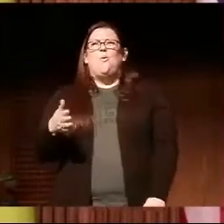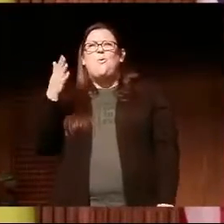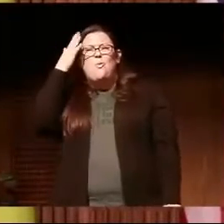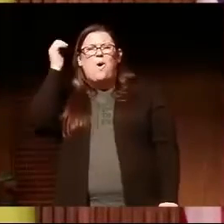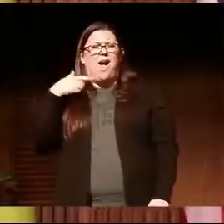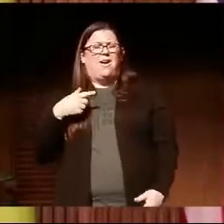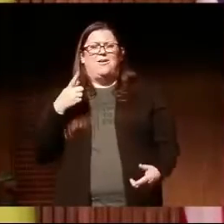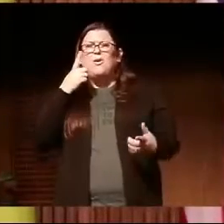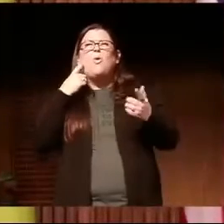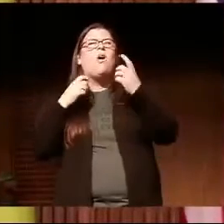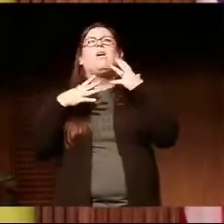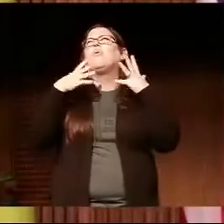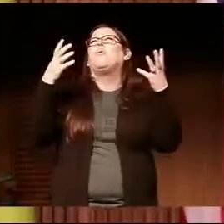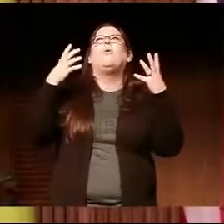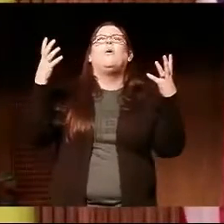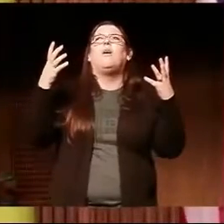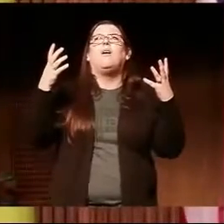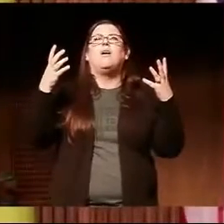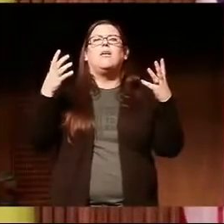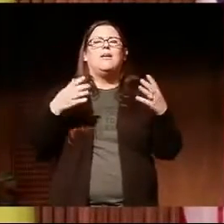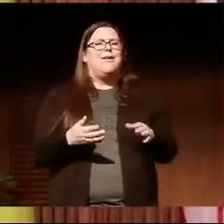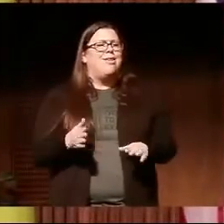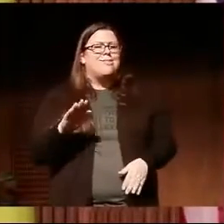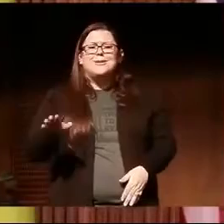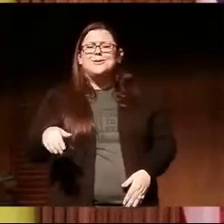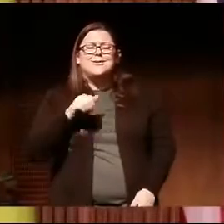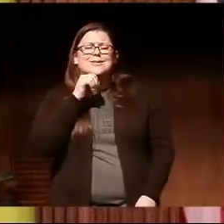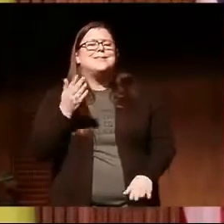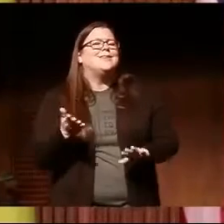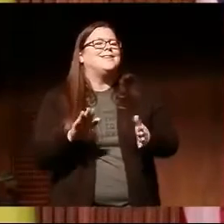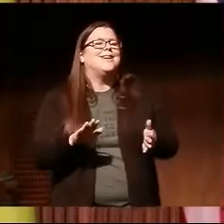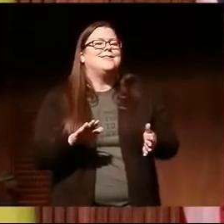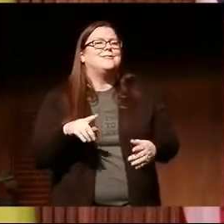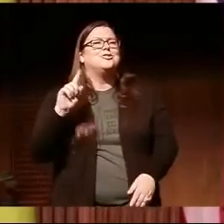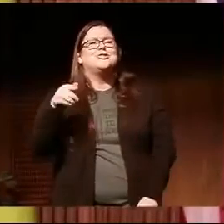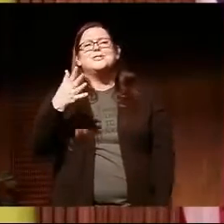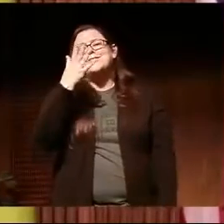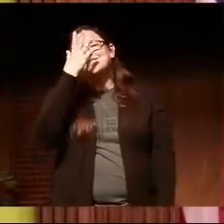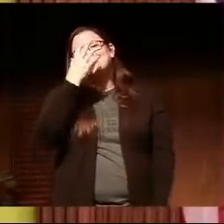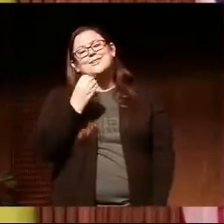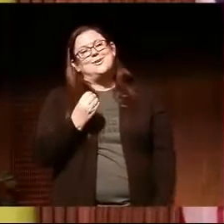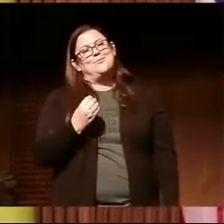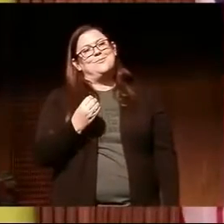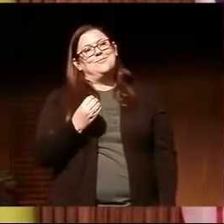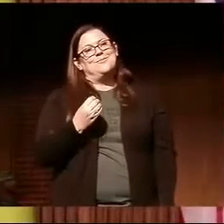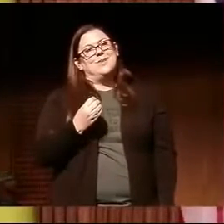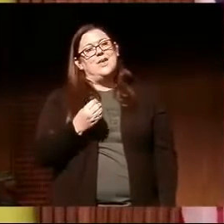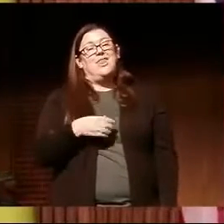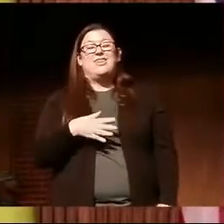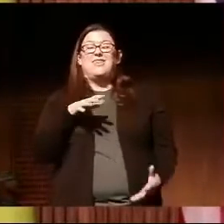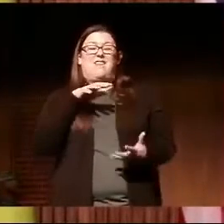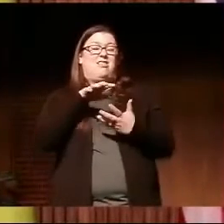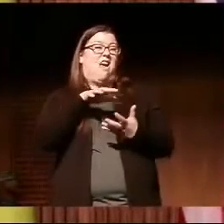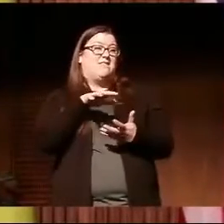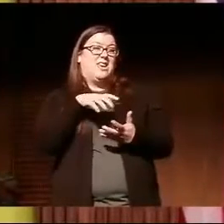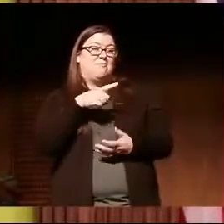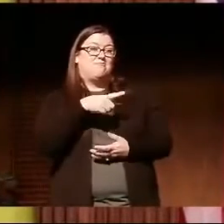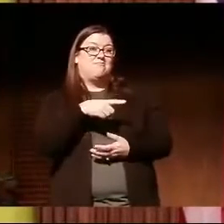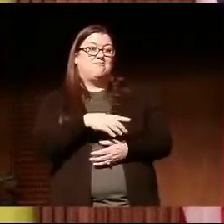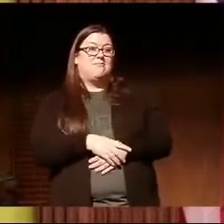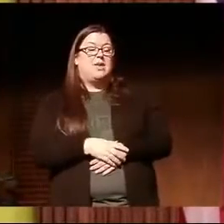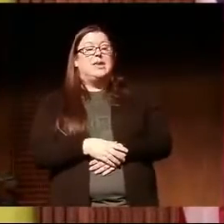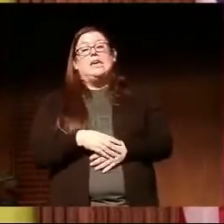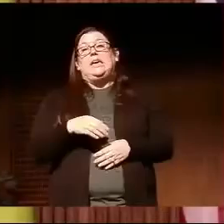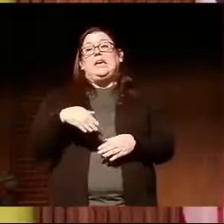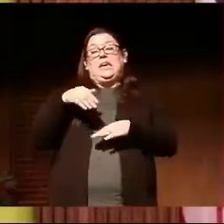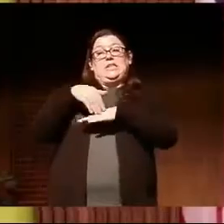commotion and weeping? The child is not dead, but sleeping." And they laughed at him. But he put them all